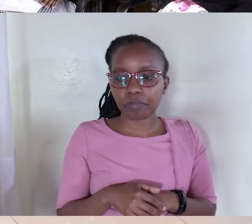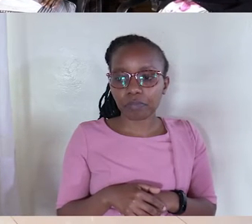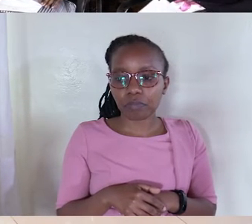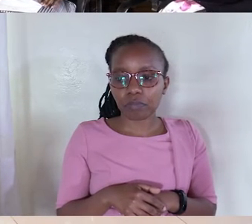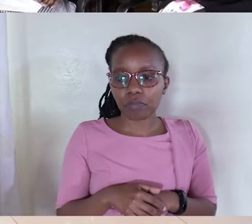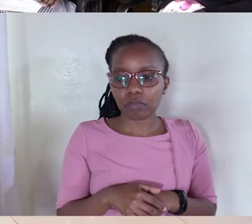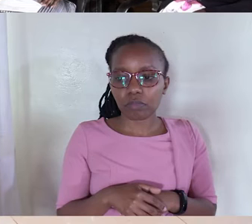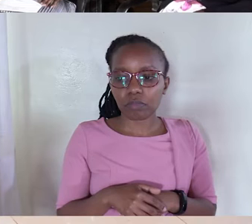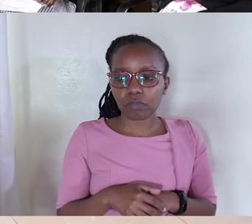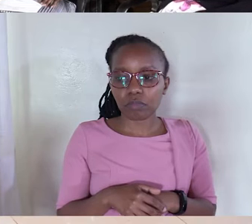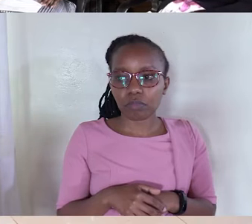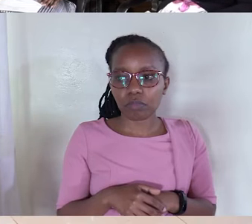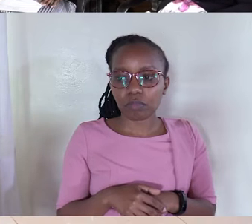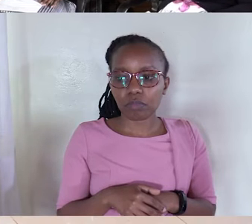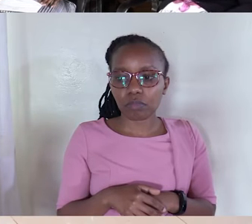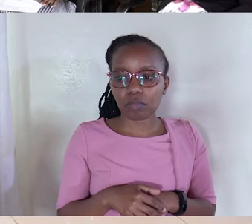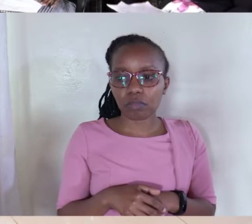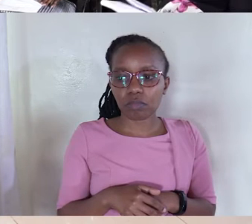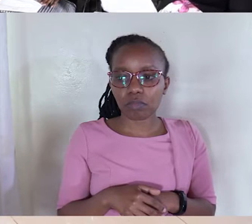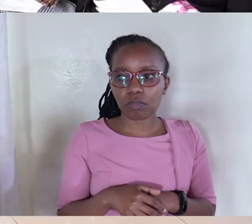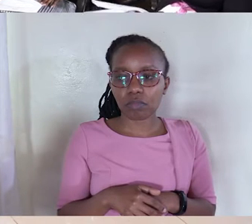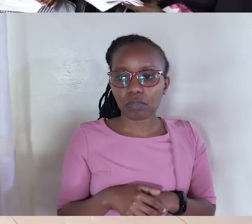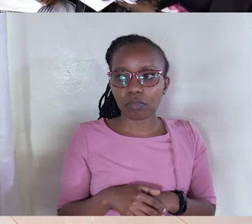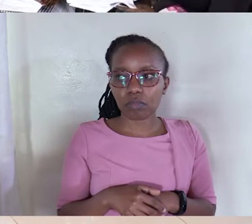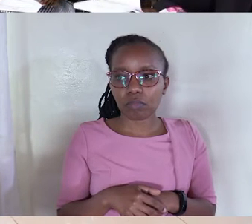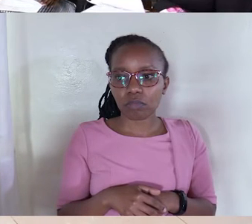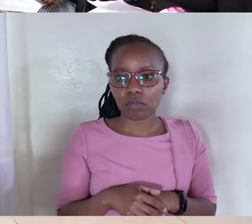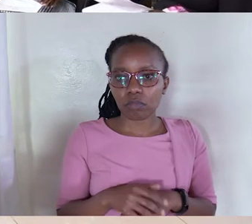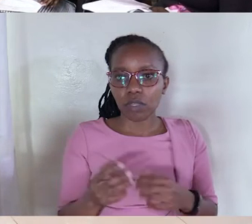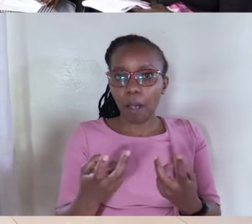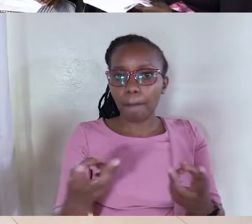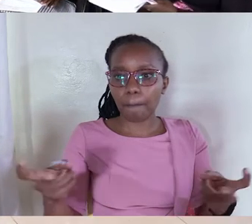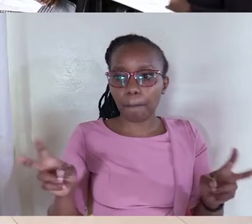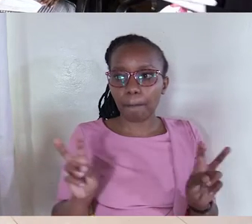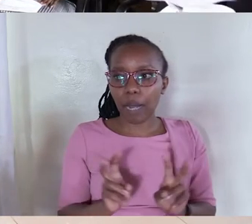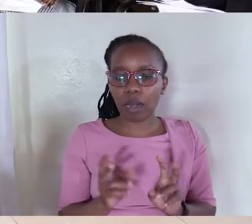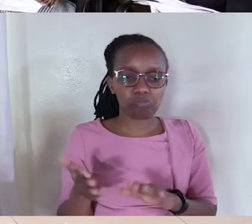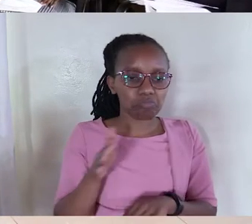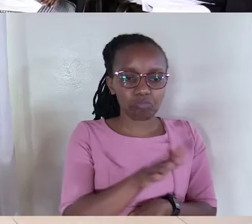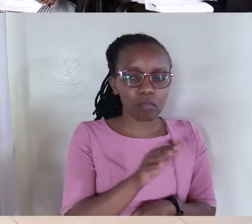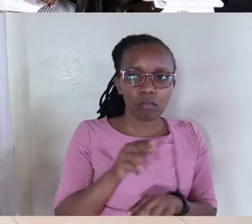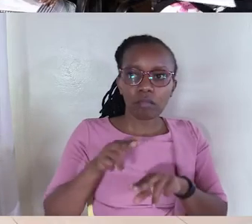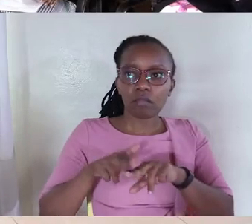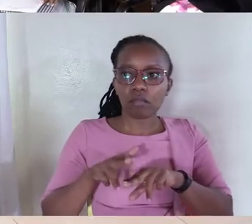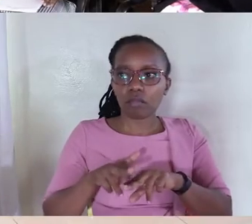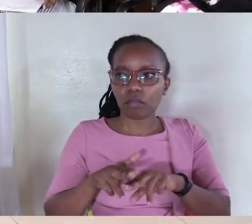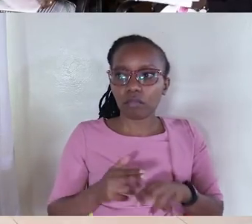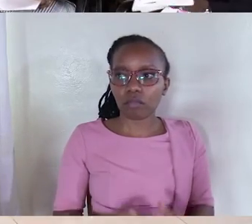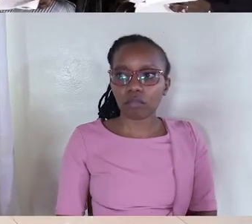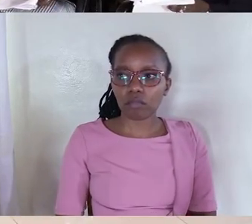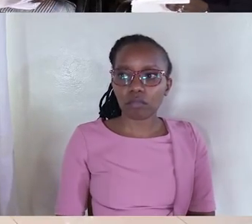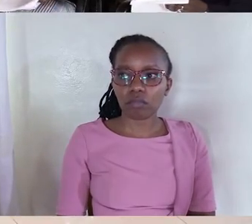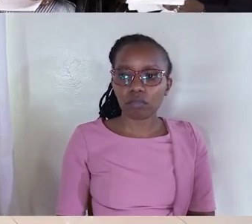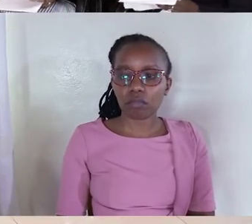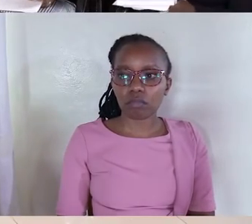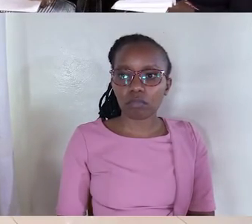as I do that, I want to just request this panel maybe to take their seats so that we allow the others to